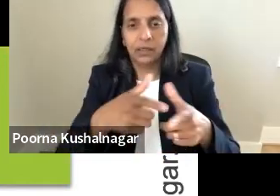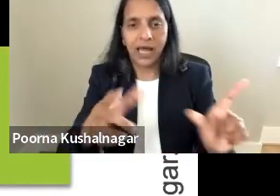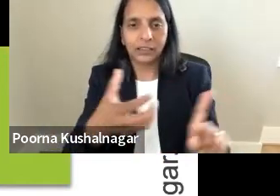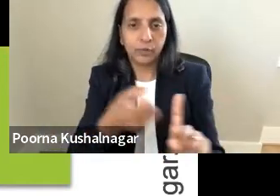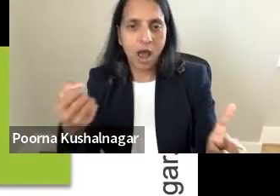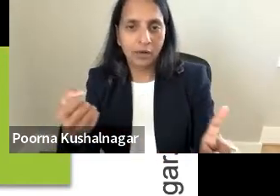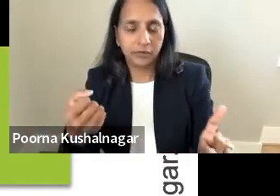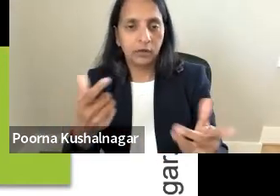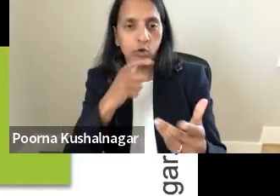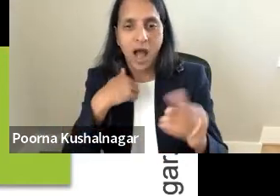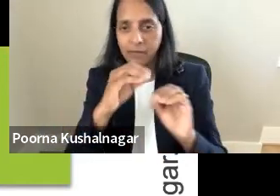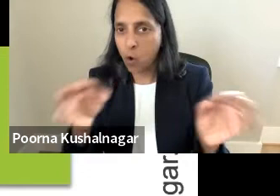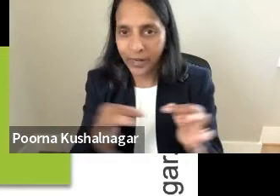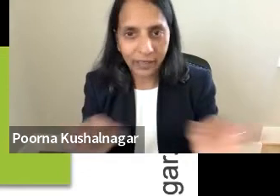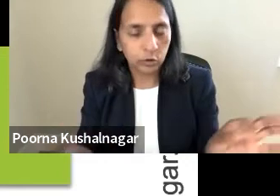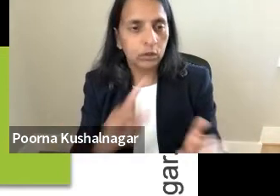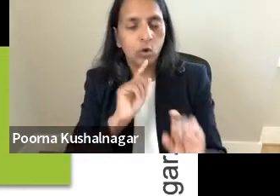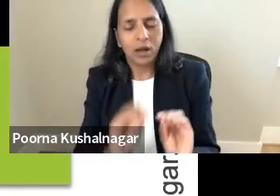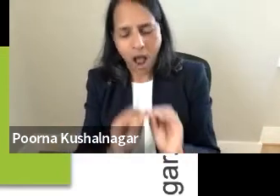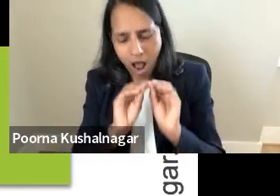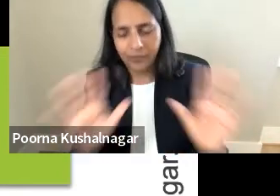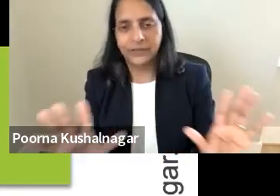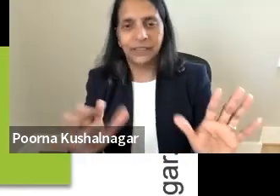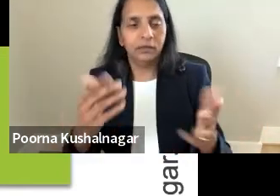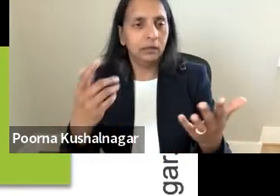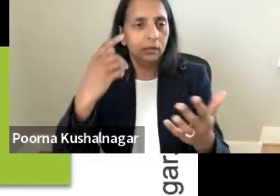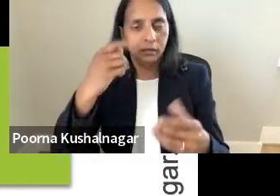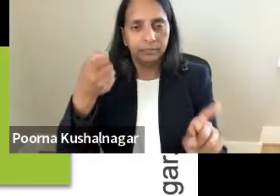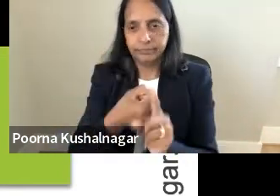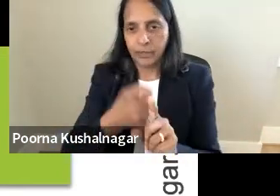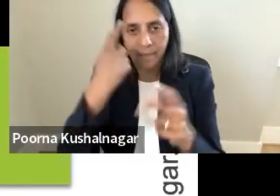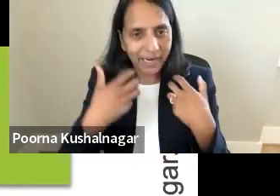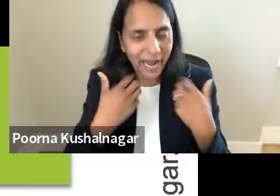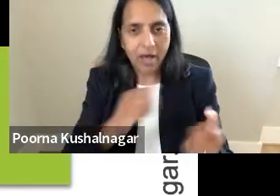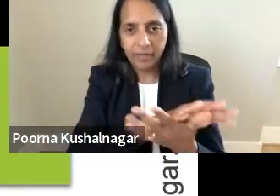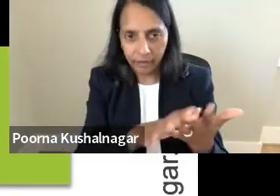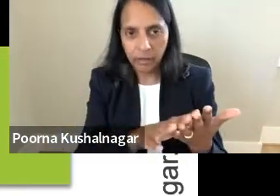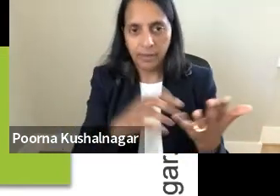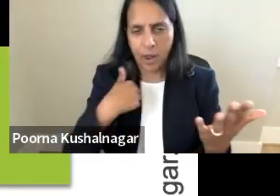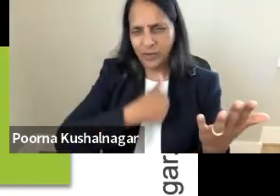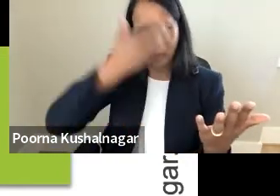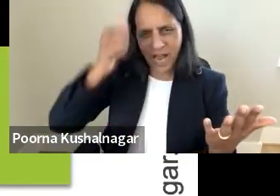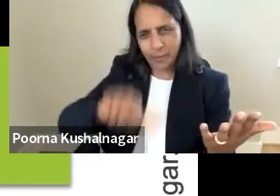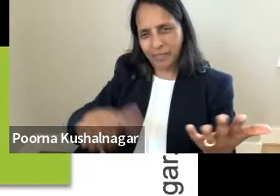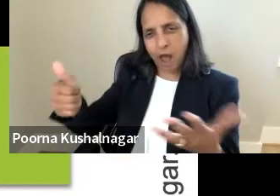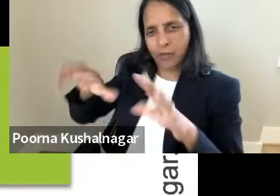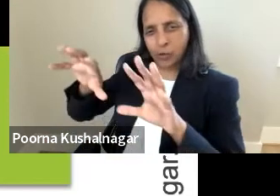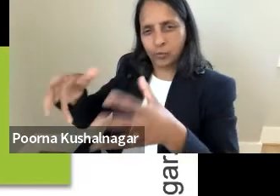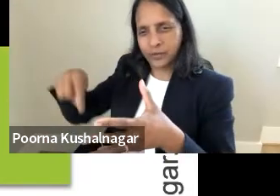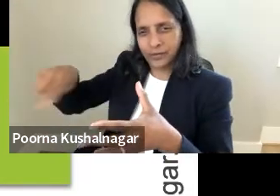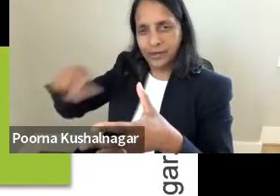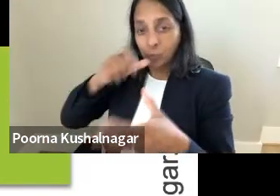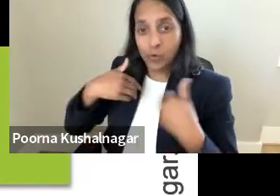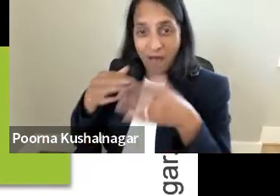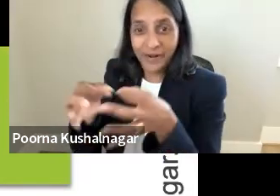Oftentimes, we pay attention to the obviously impacted, people who are obviously language deprived and how it's impacting